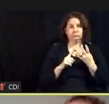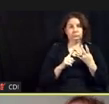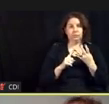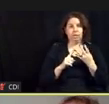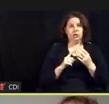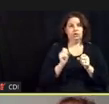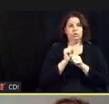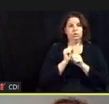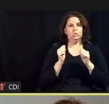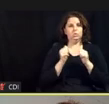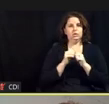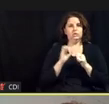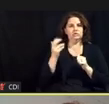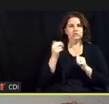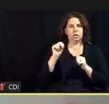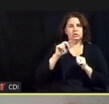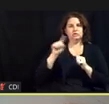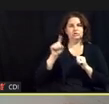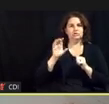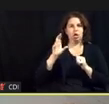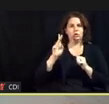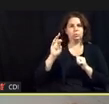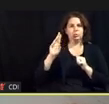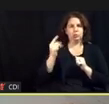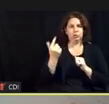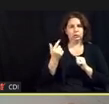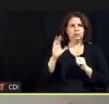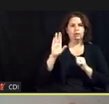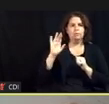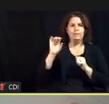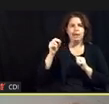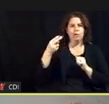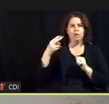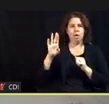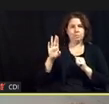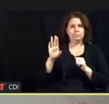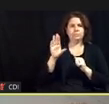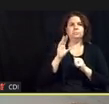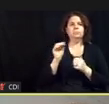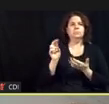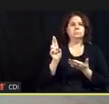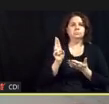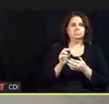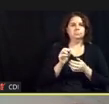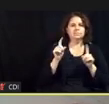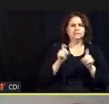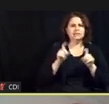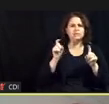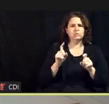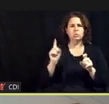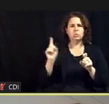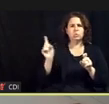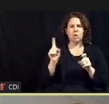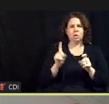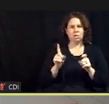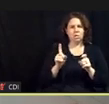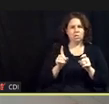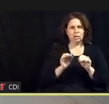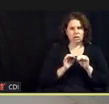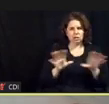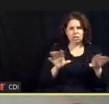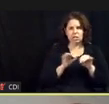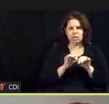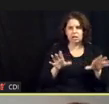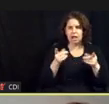some genome sequencing to identify where clusters might occur. It turns out there's enough difference between different little strains of